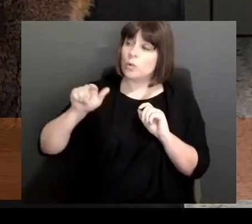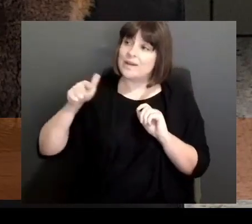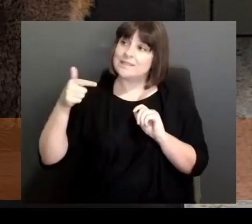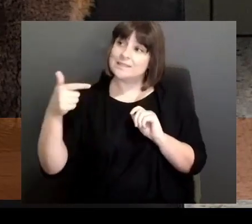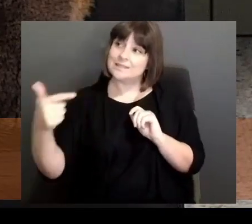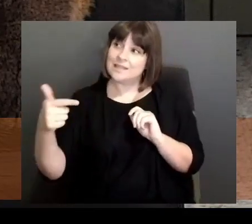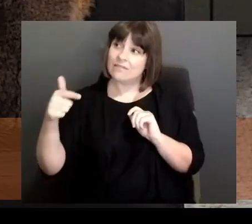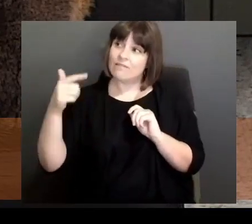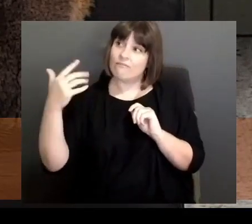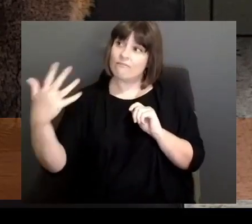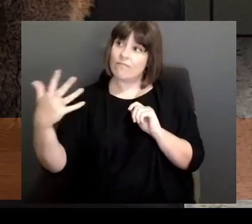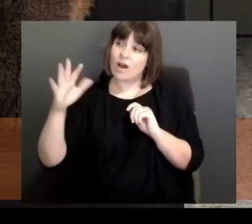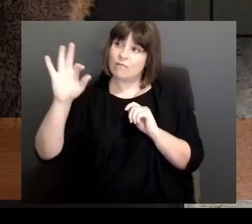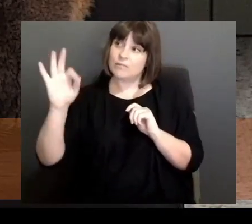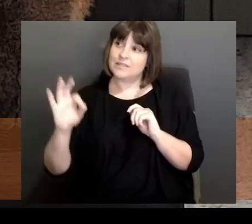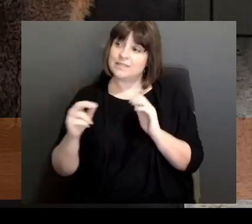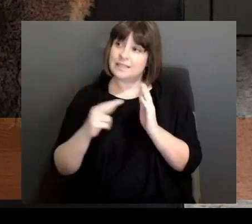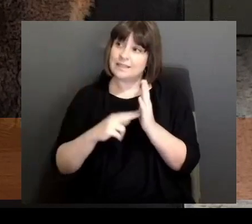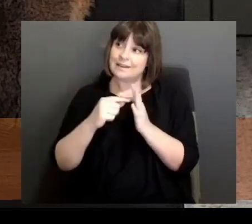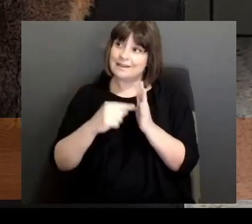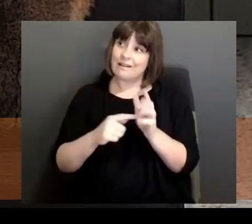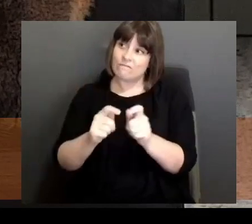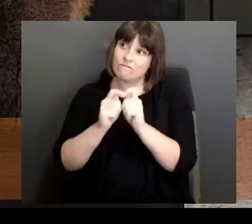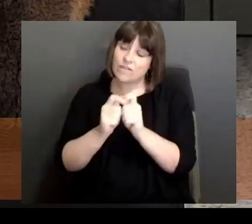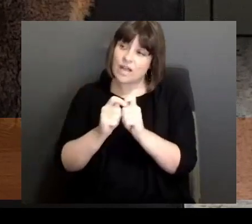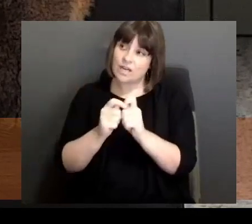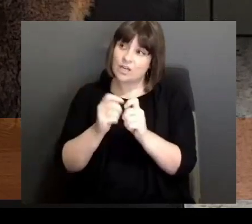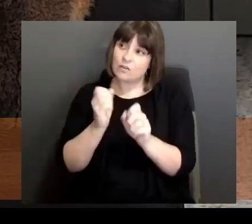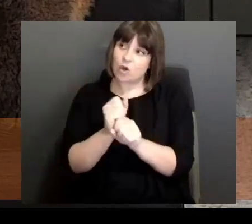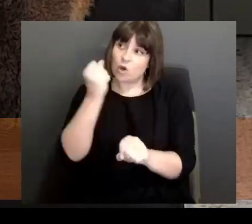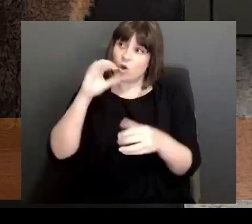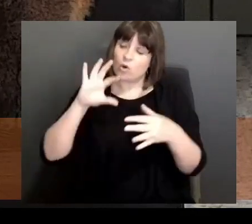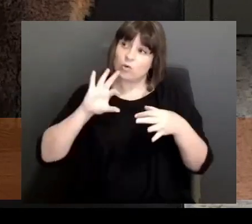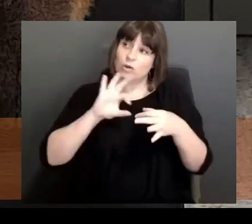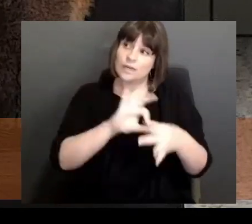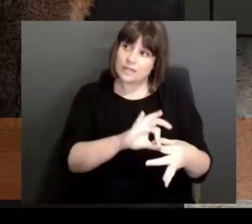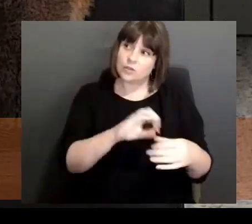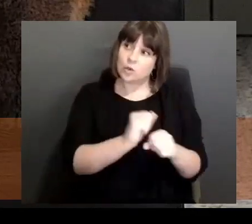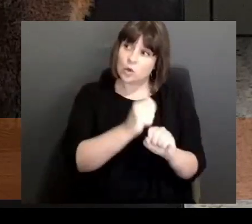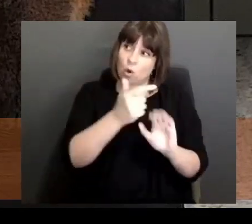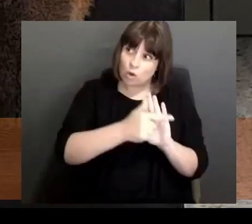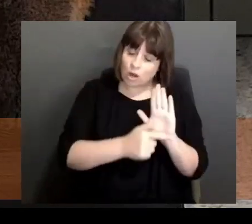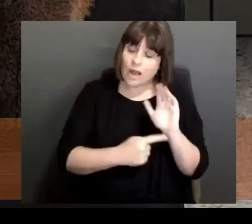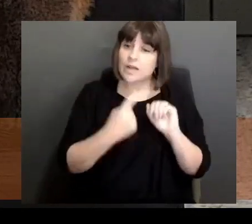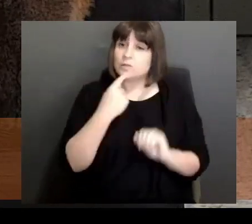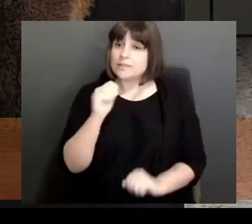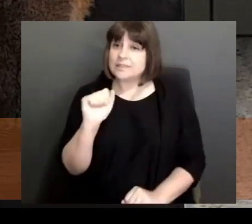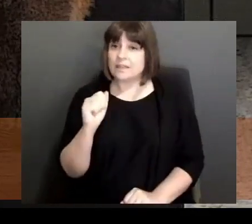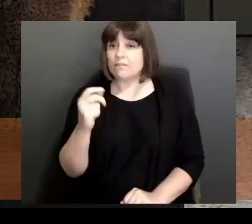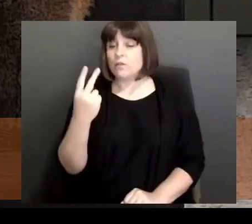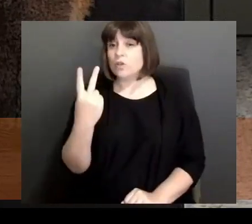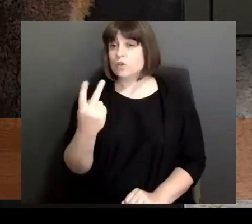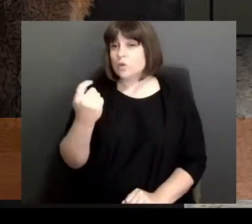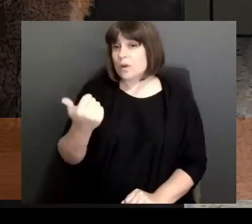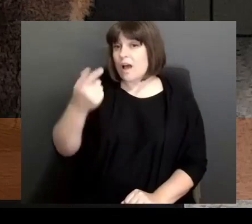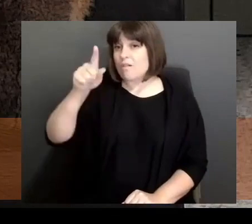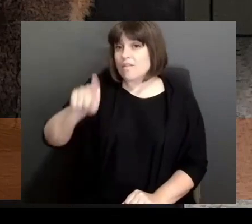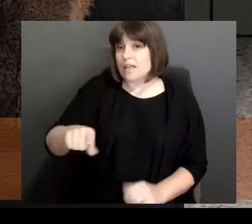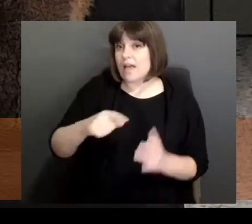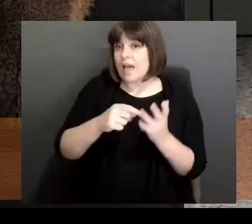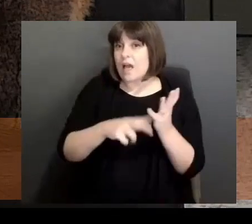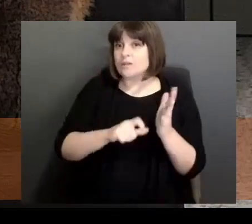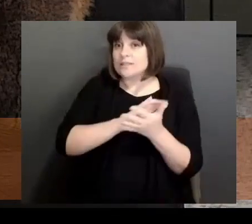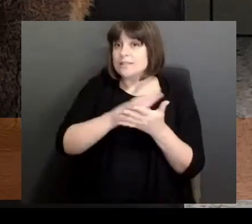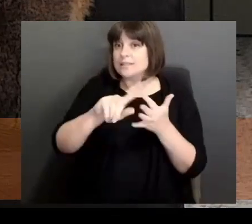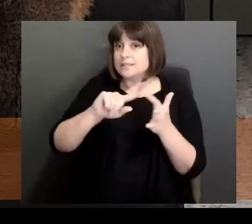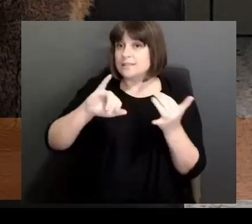value of gold produced under the licence. Correct. And as you've mentioned, the first 2,500 ounces exclusion is set out in those